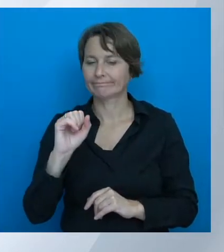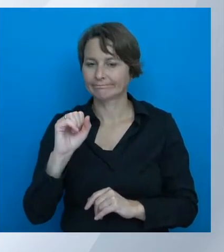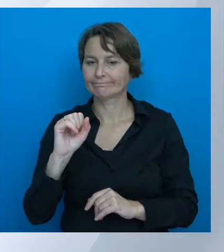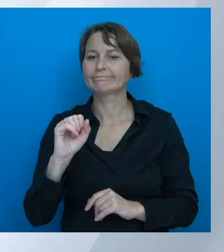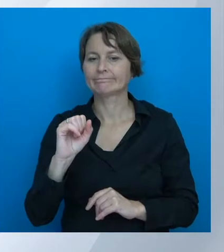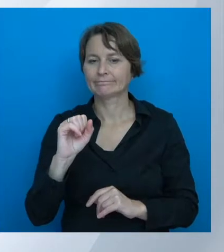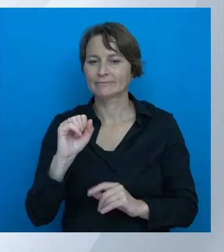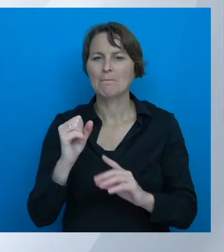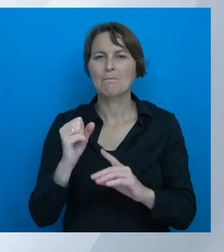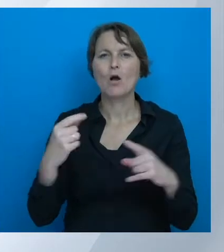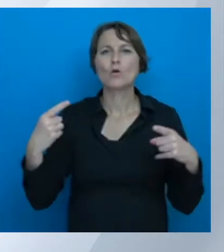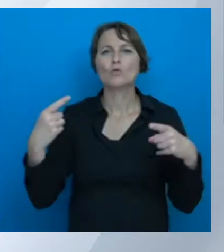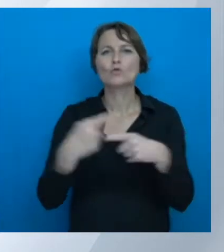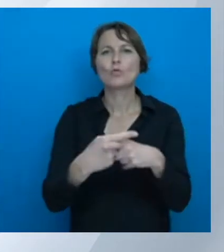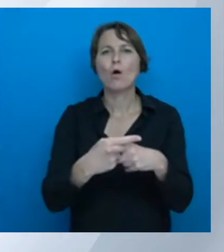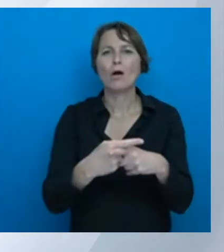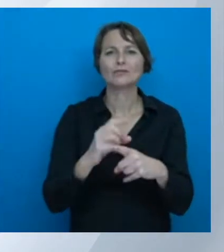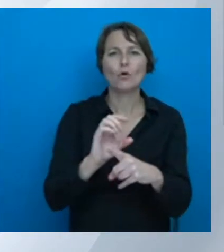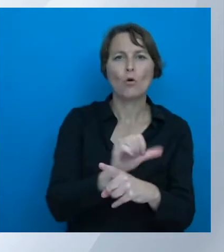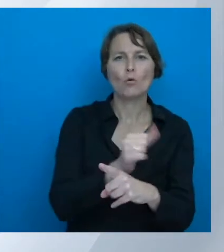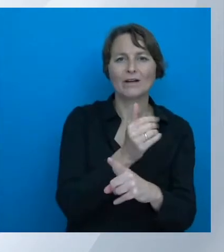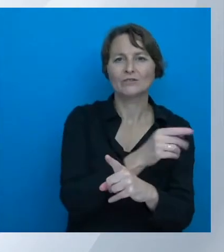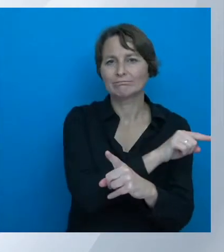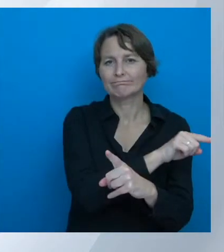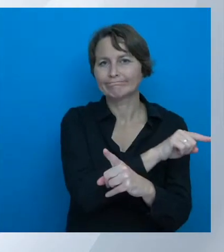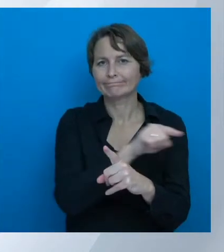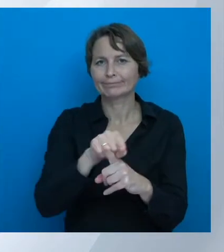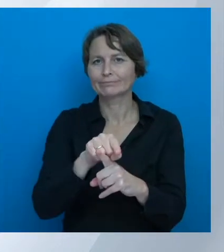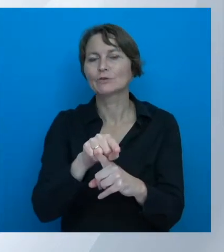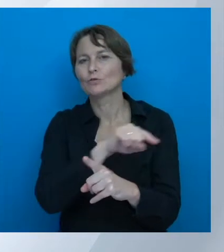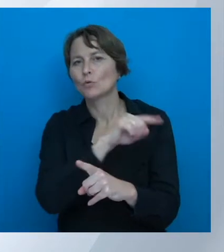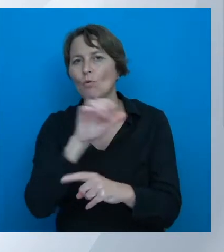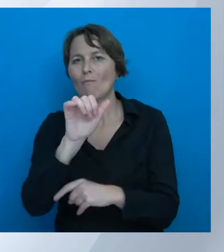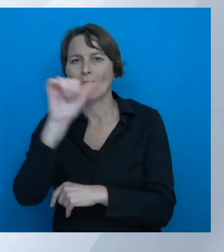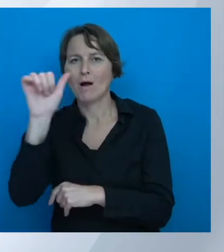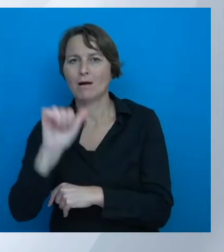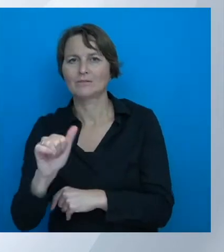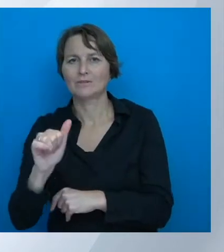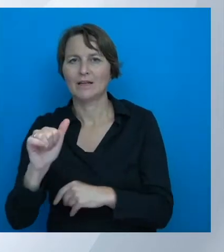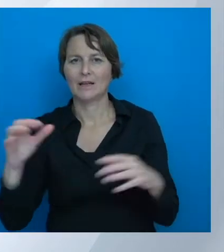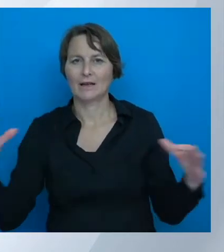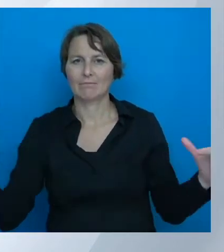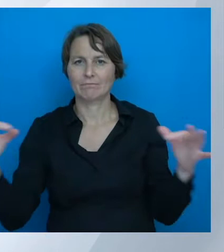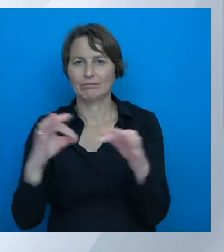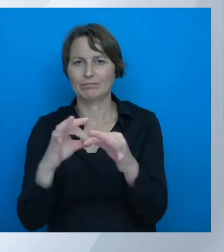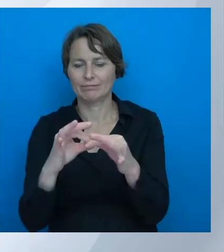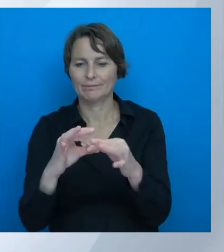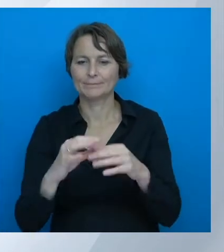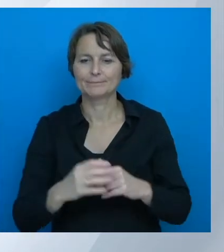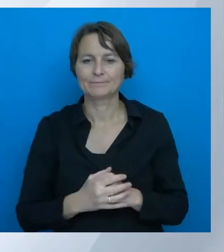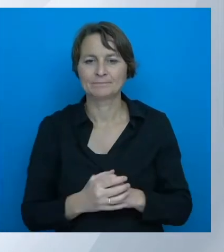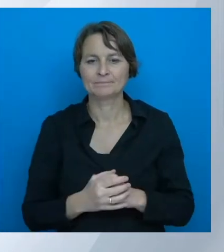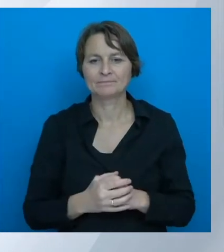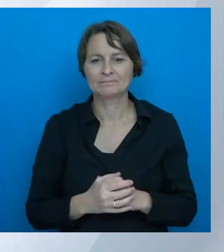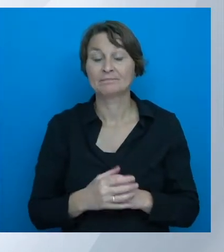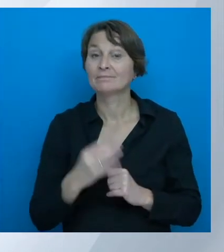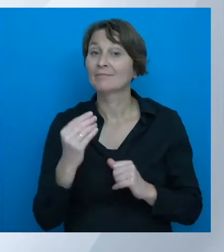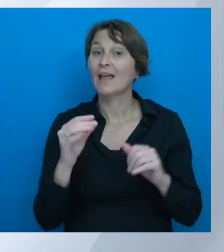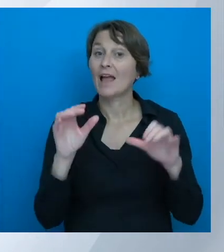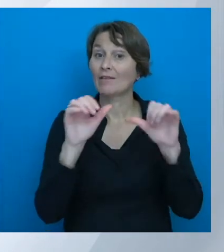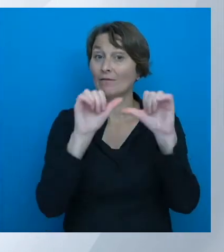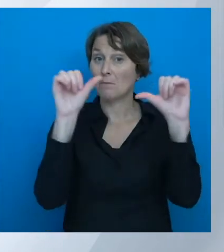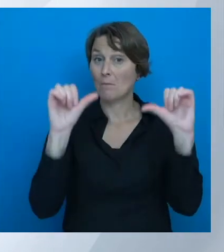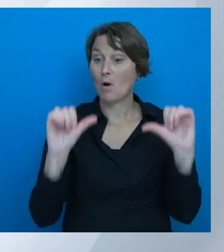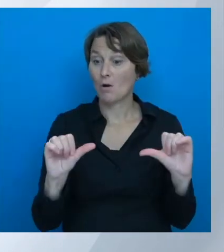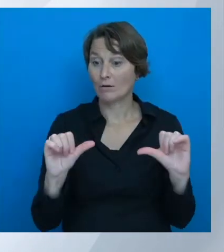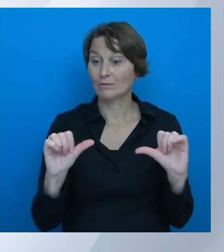requests to my Azure location. Other than that, I have a model here so that I can get data from my